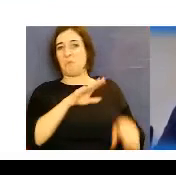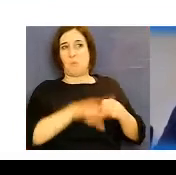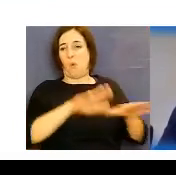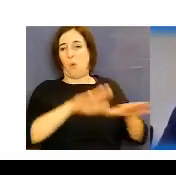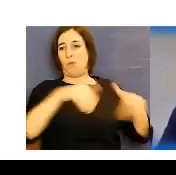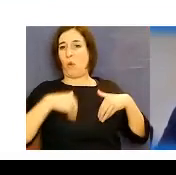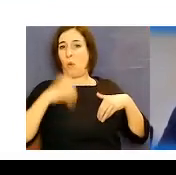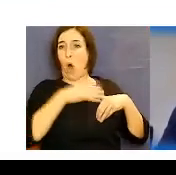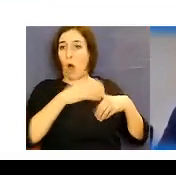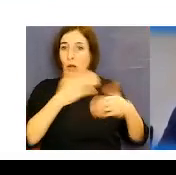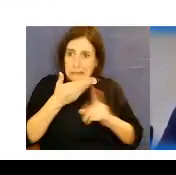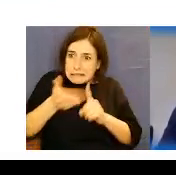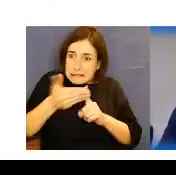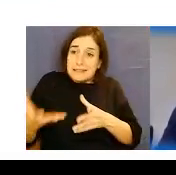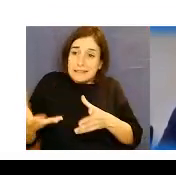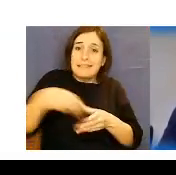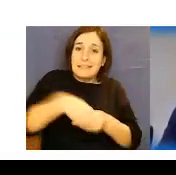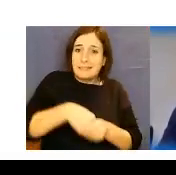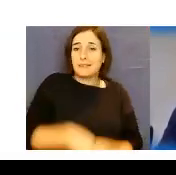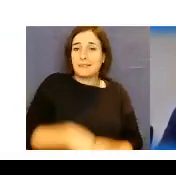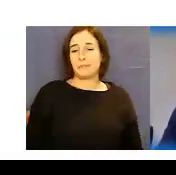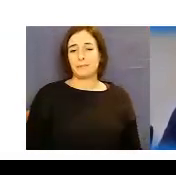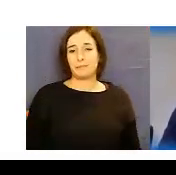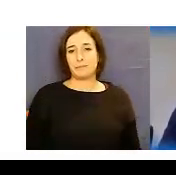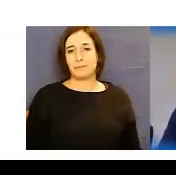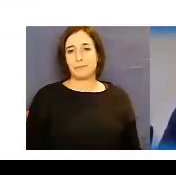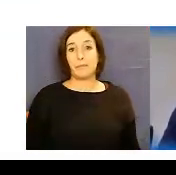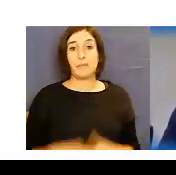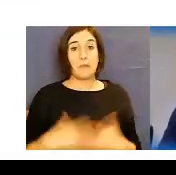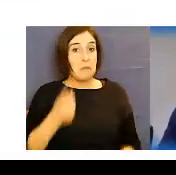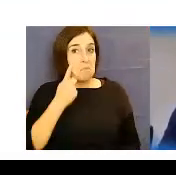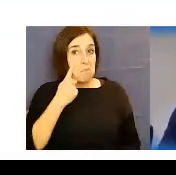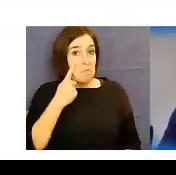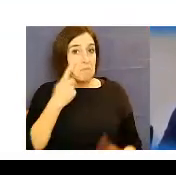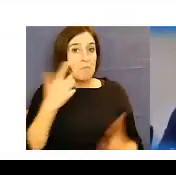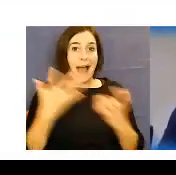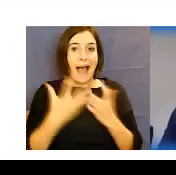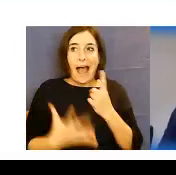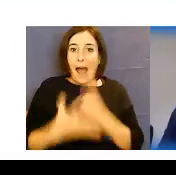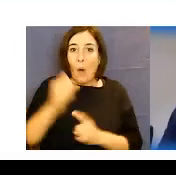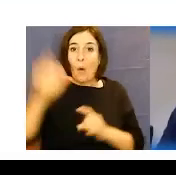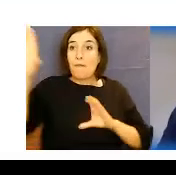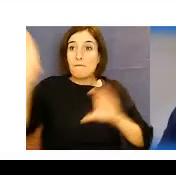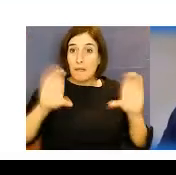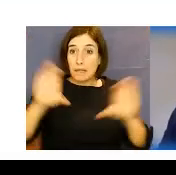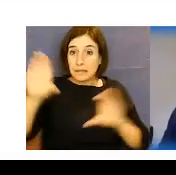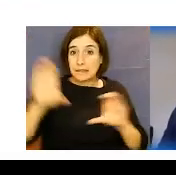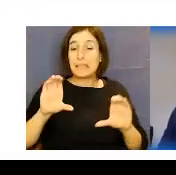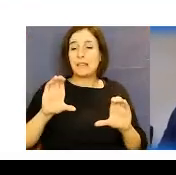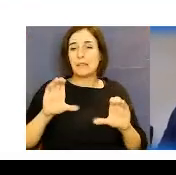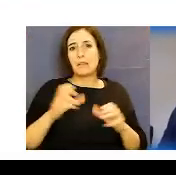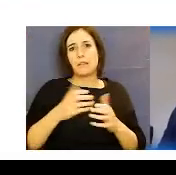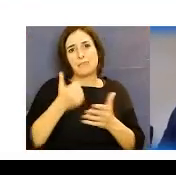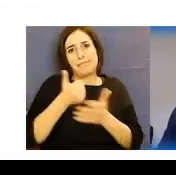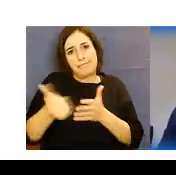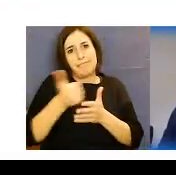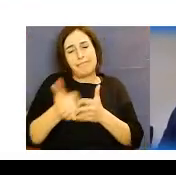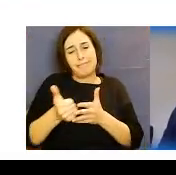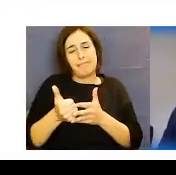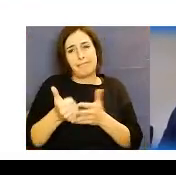we looked at how we access, you know, funding as well. You know, obviously a lot of it has been around, you know, some of the businesses who've been supporting us. We've